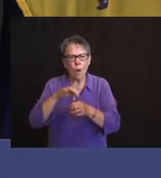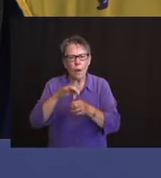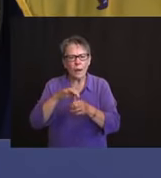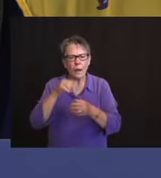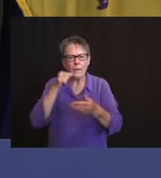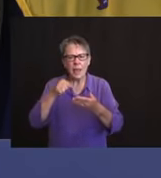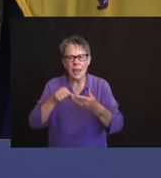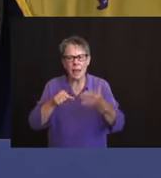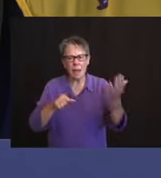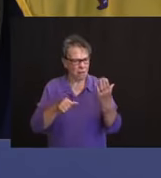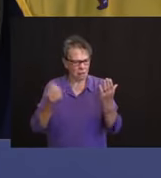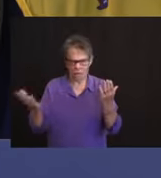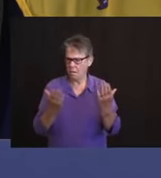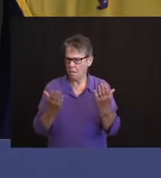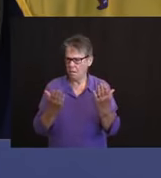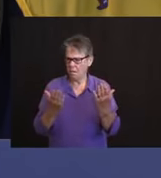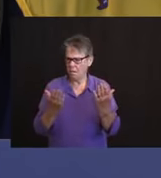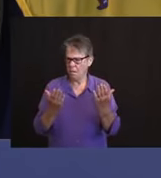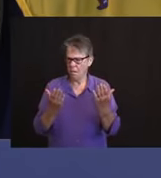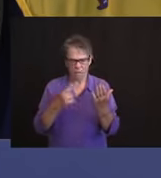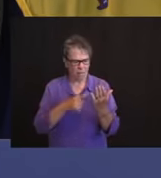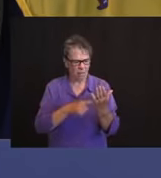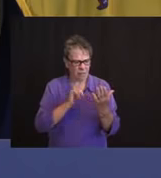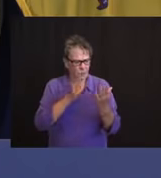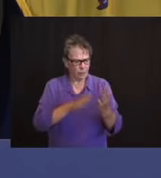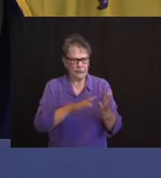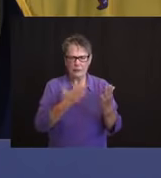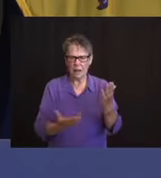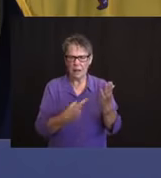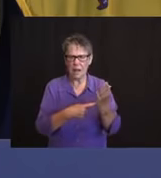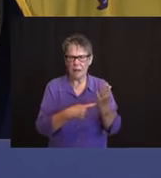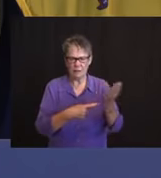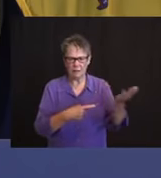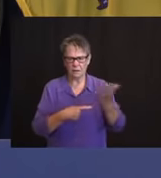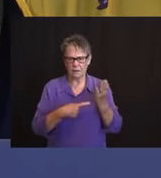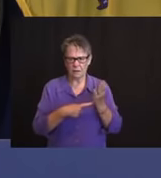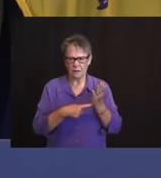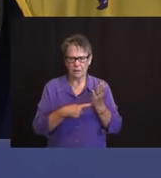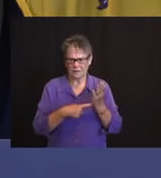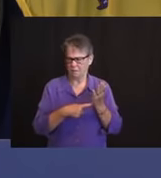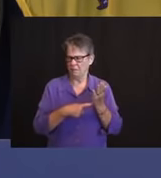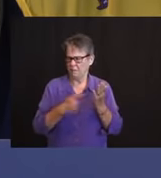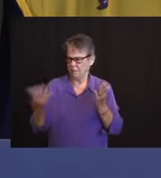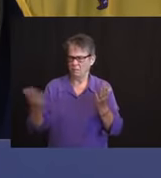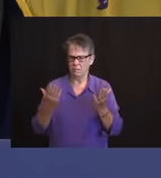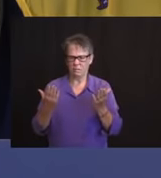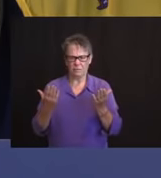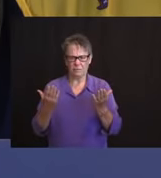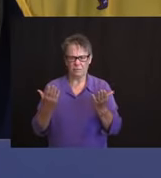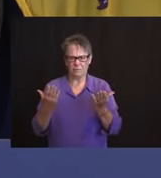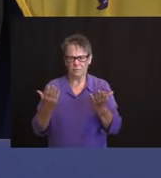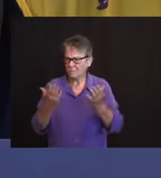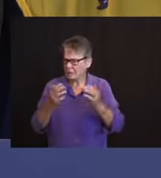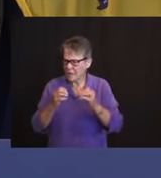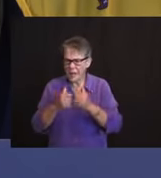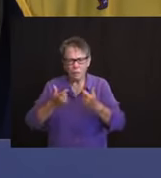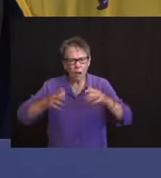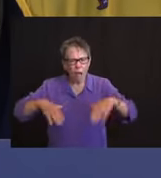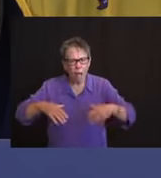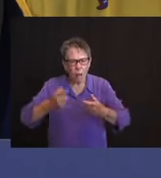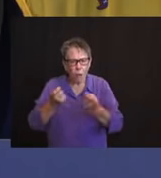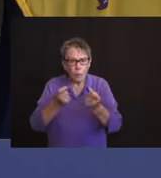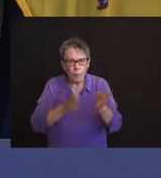ballots for people who have died. Can you talk about, is there a system in place in the state to weed any of that out or sort of catch